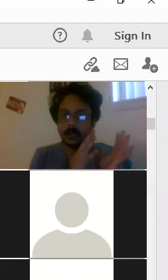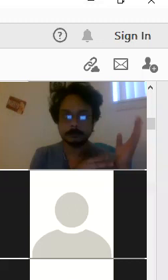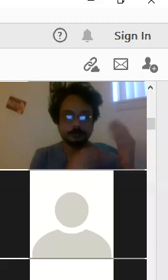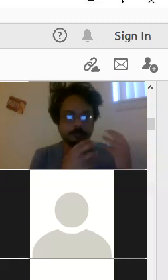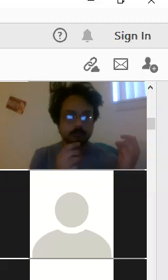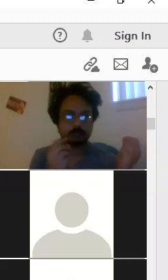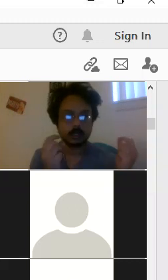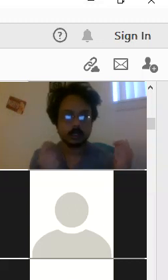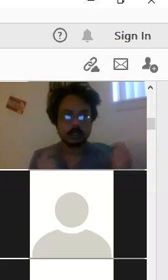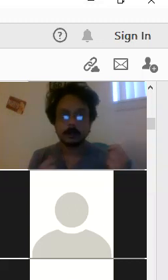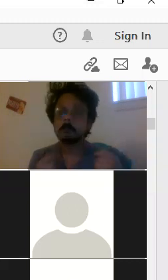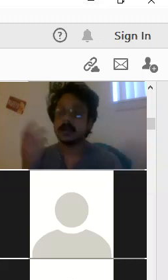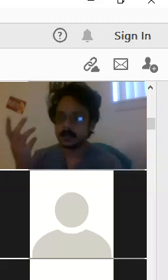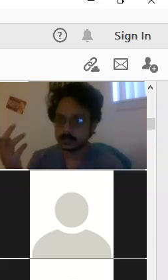be